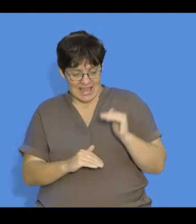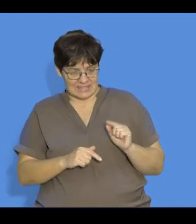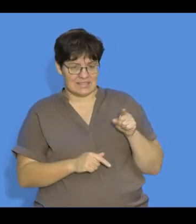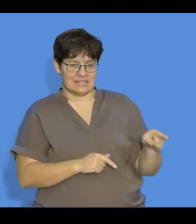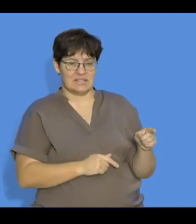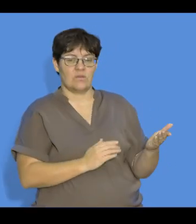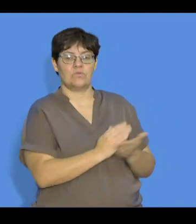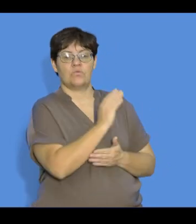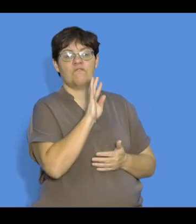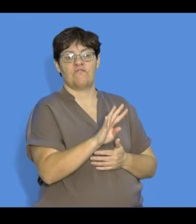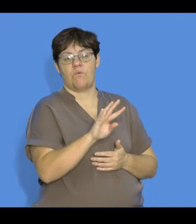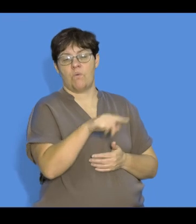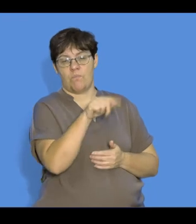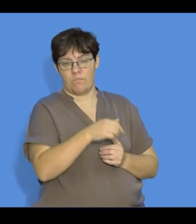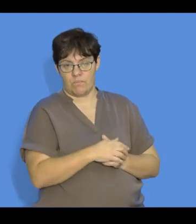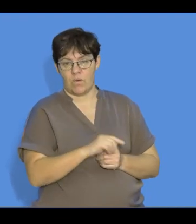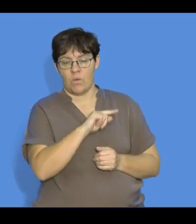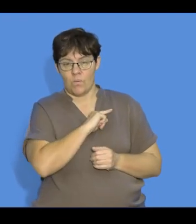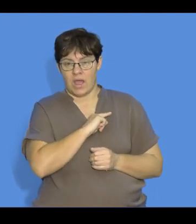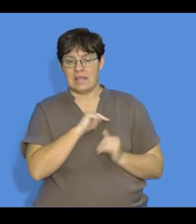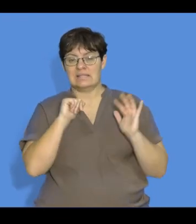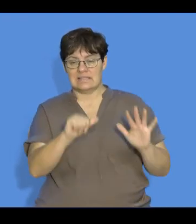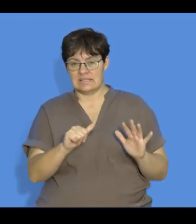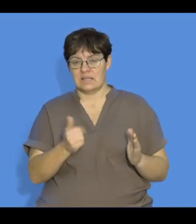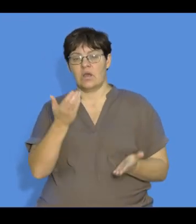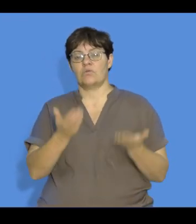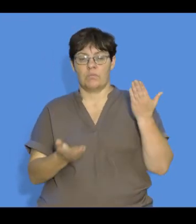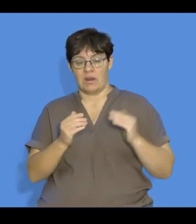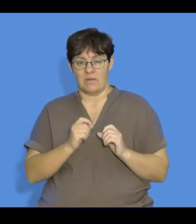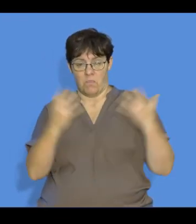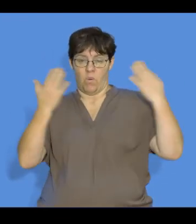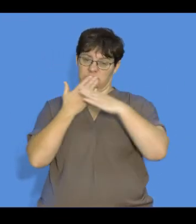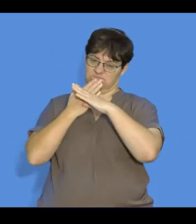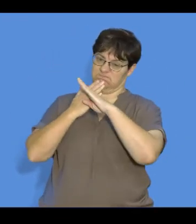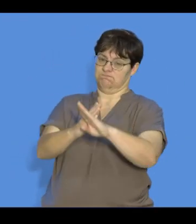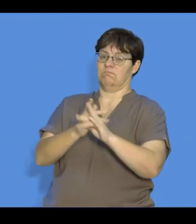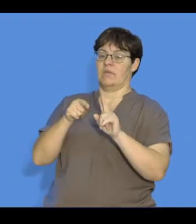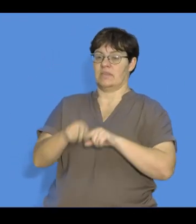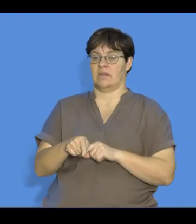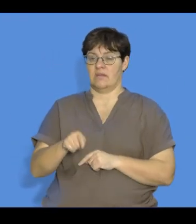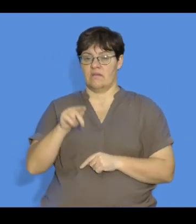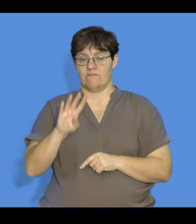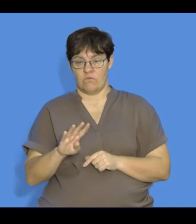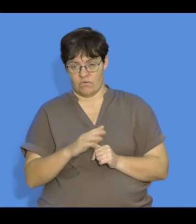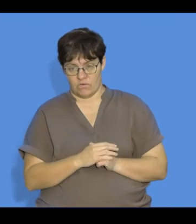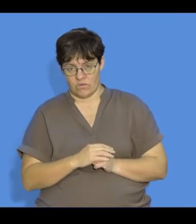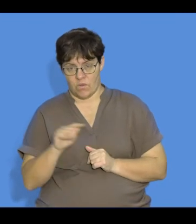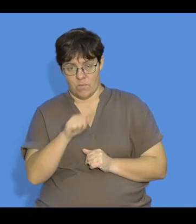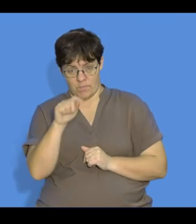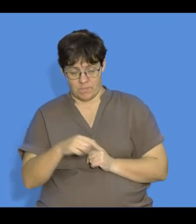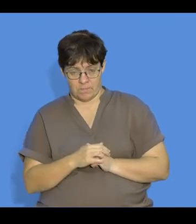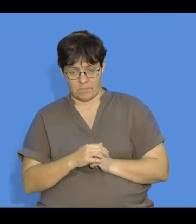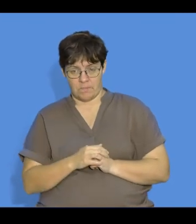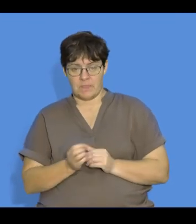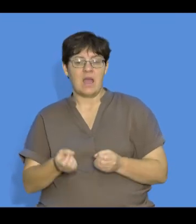the current through the 4 ohm, because the 6 ohm is of a comparatively greater resistance than the 4 ohm. However,